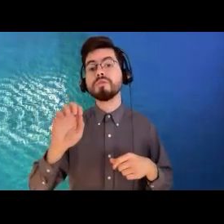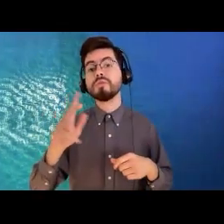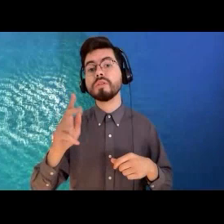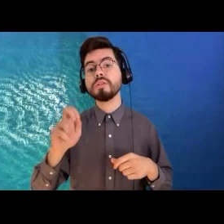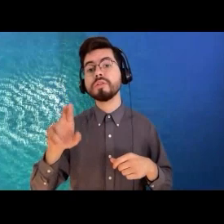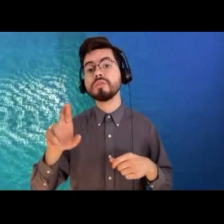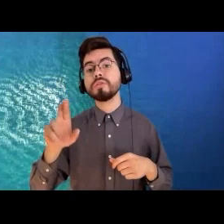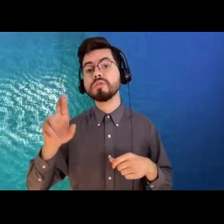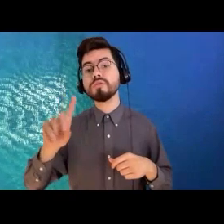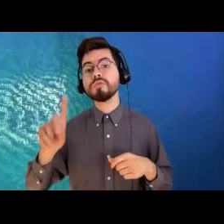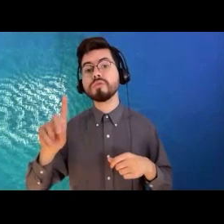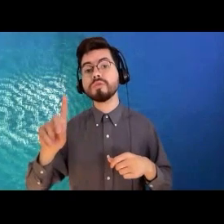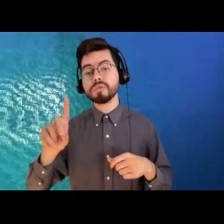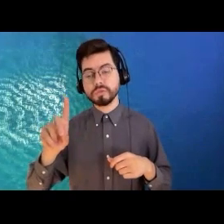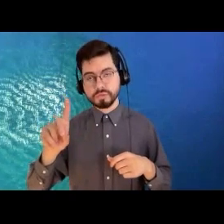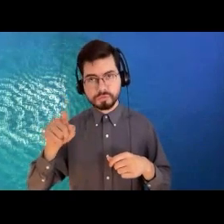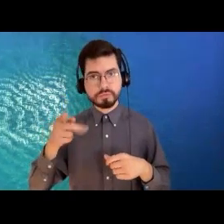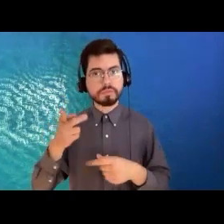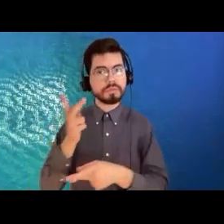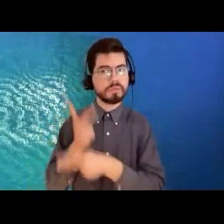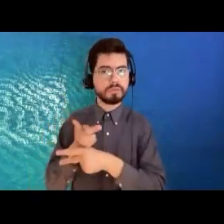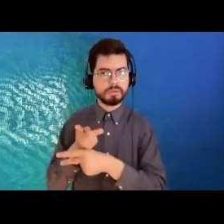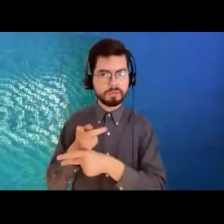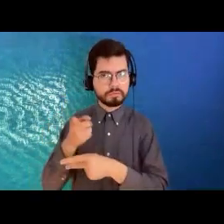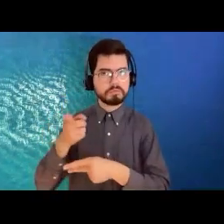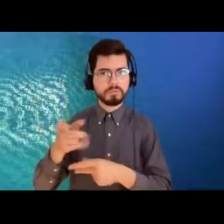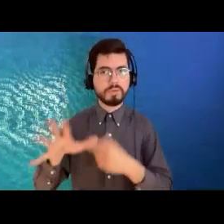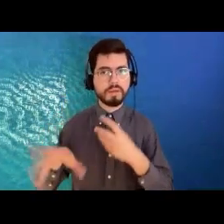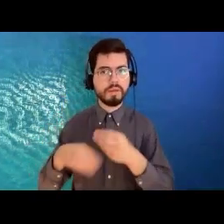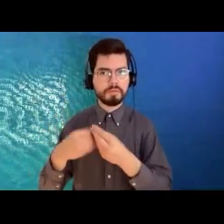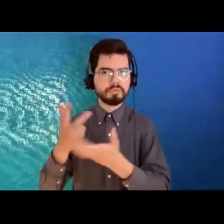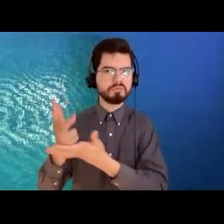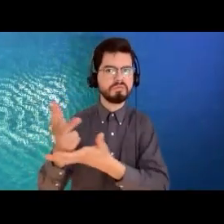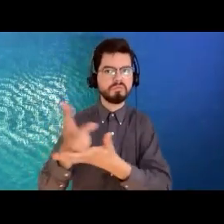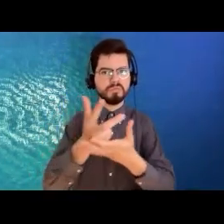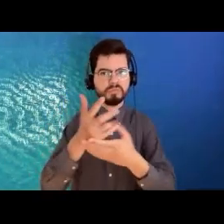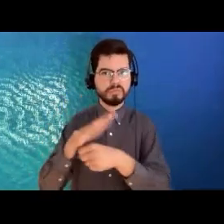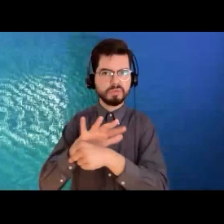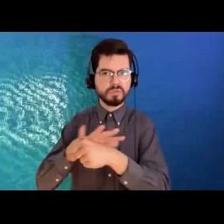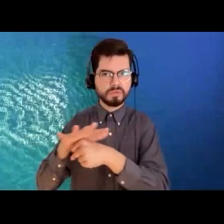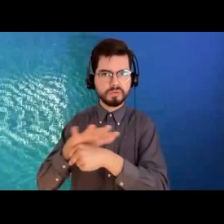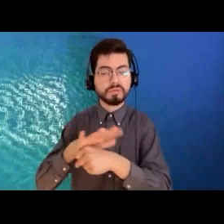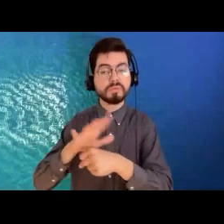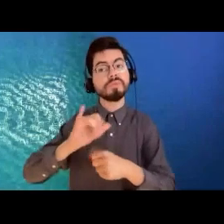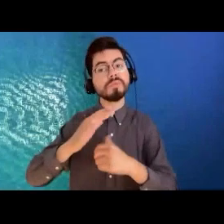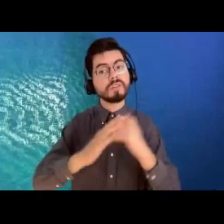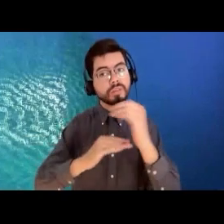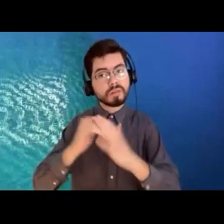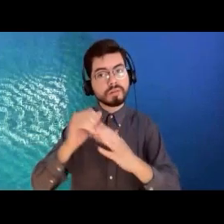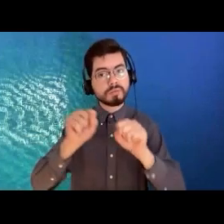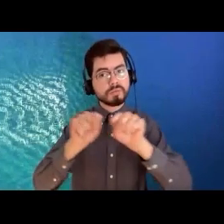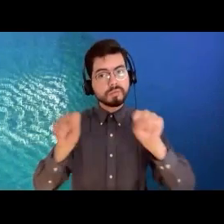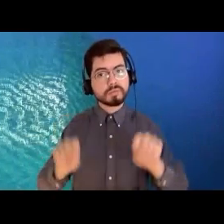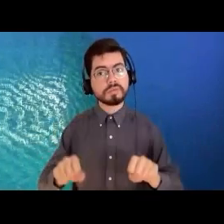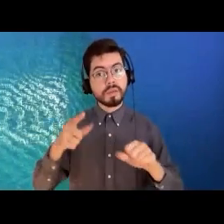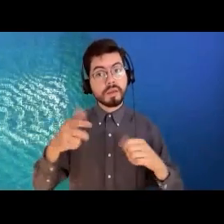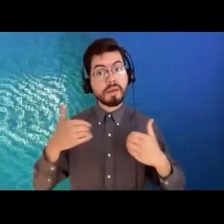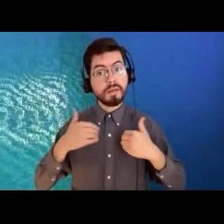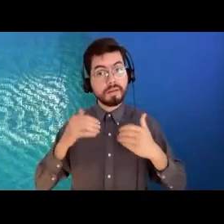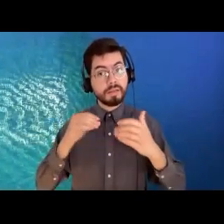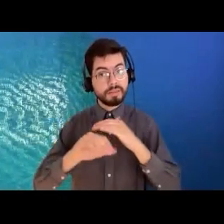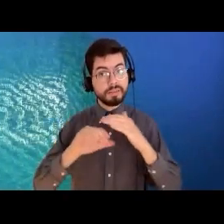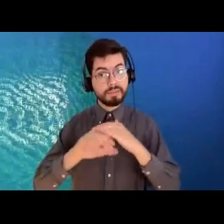parking. We've kept that. We've added some parking in there. We're going to add some comfort stations. So you'll continue to have access to that